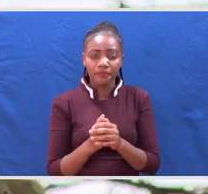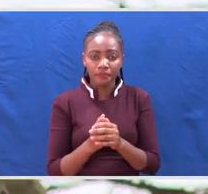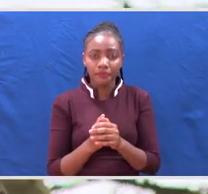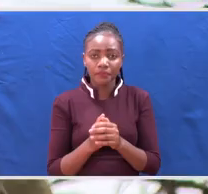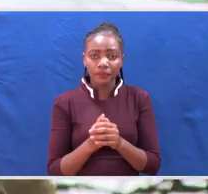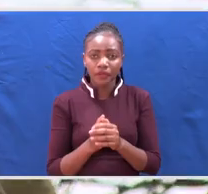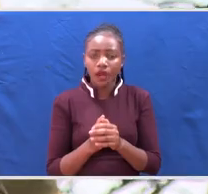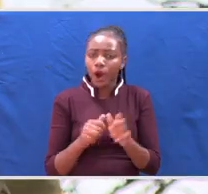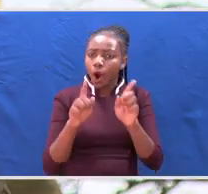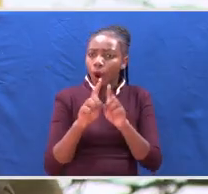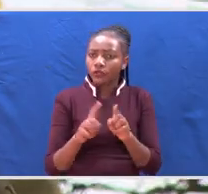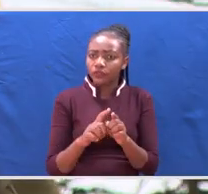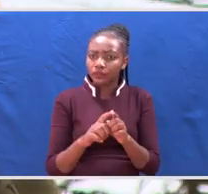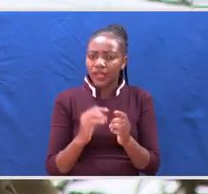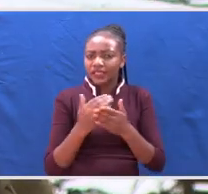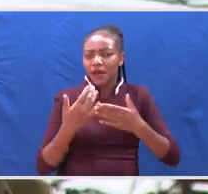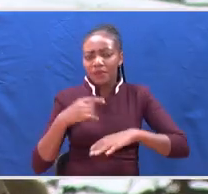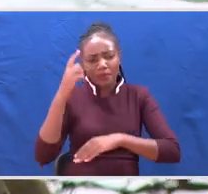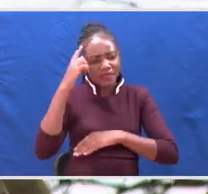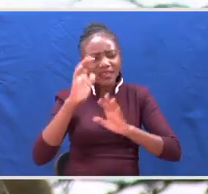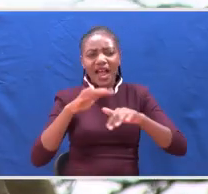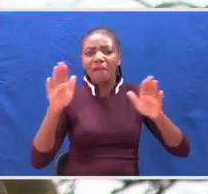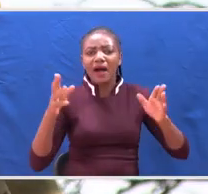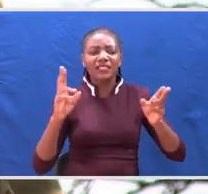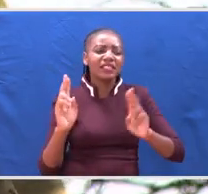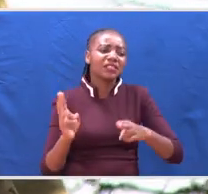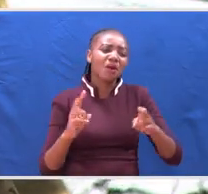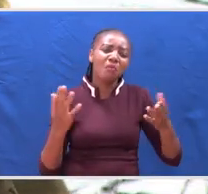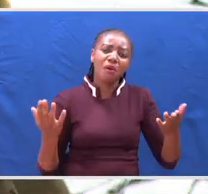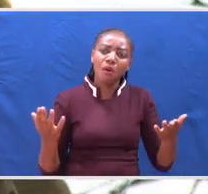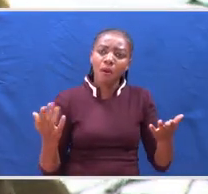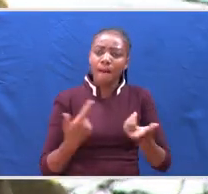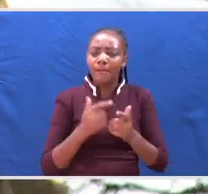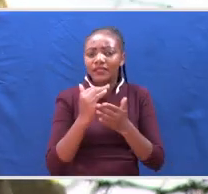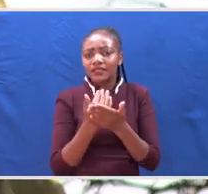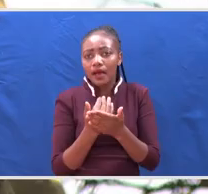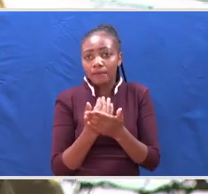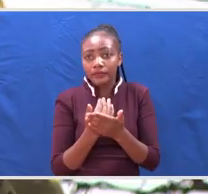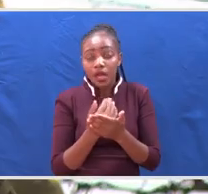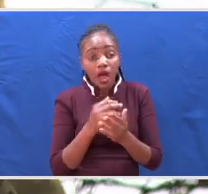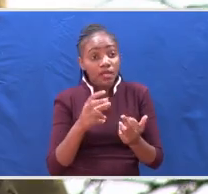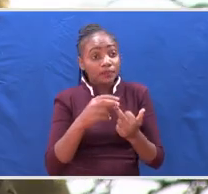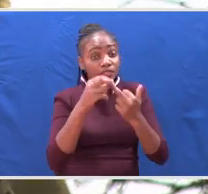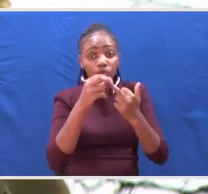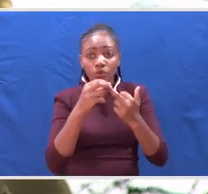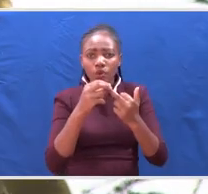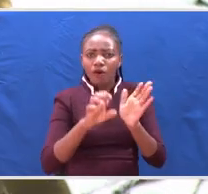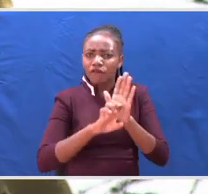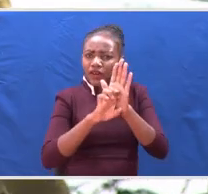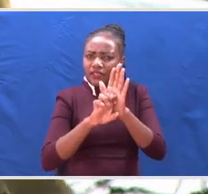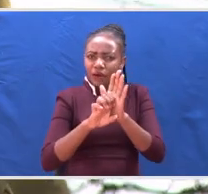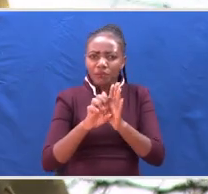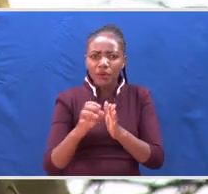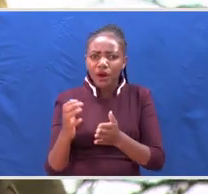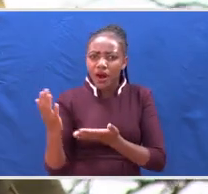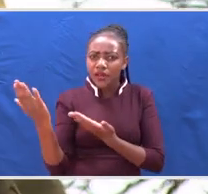ecosystem. To some, a bird is just a bird, but some birds are considered unique. Take, for instance,